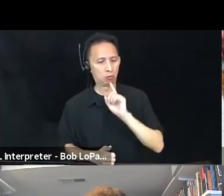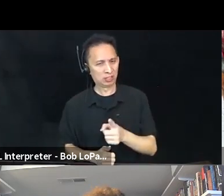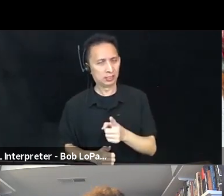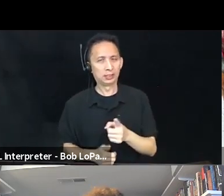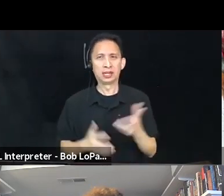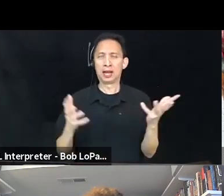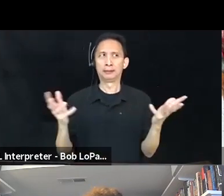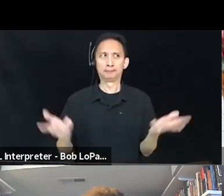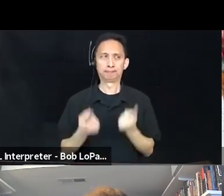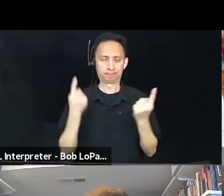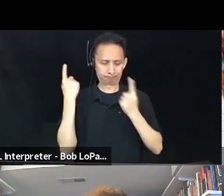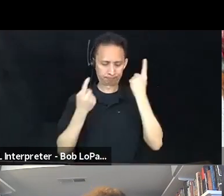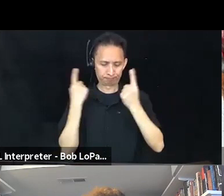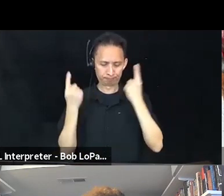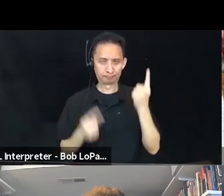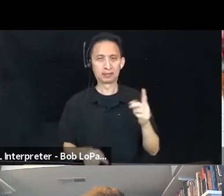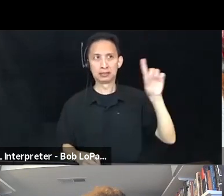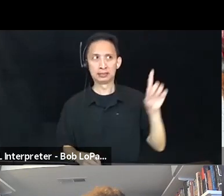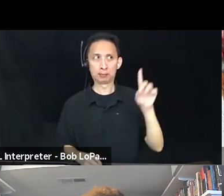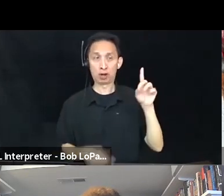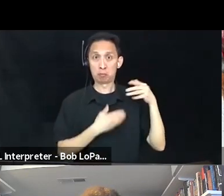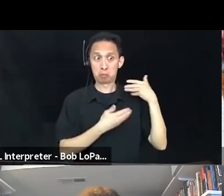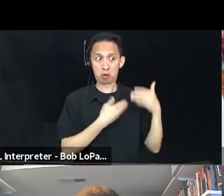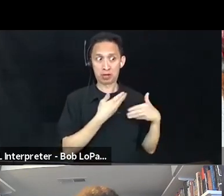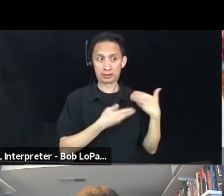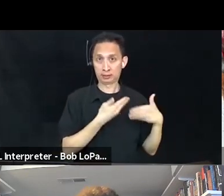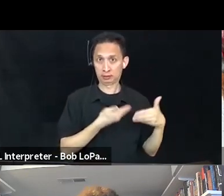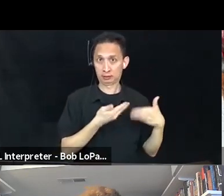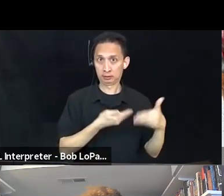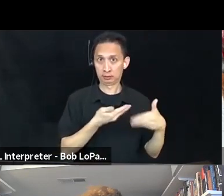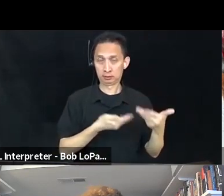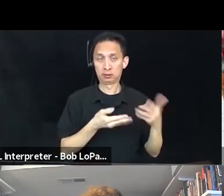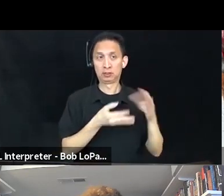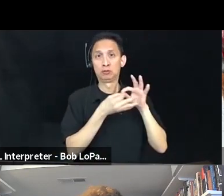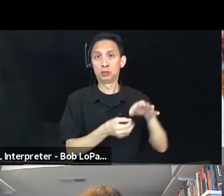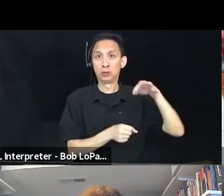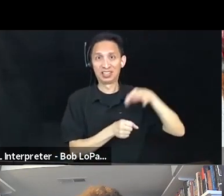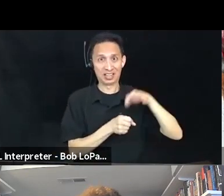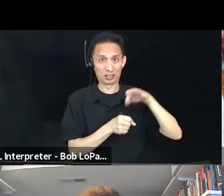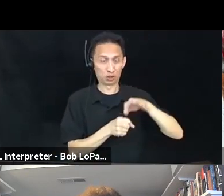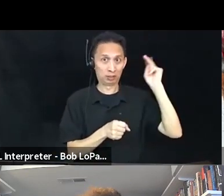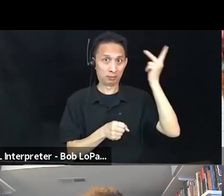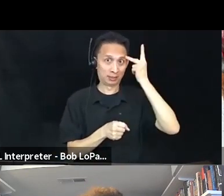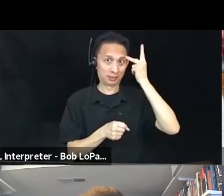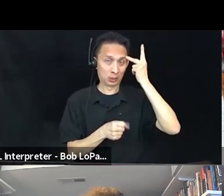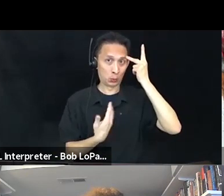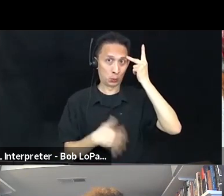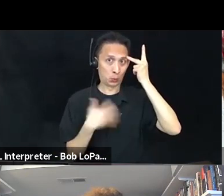which democratic processes of, especially around electoral politics, end